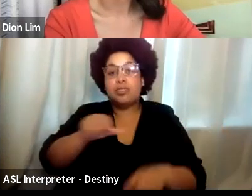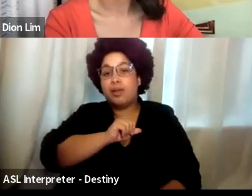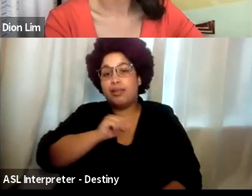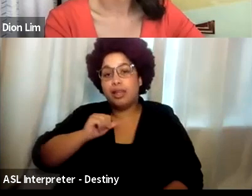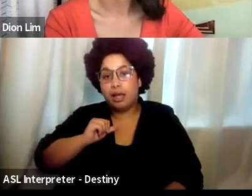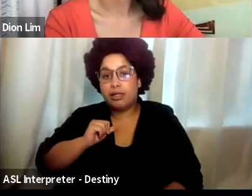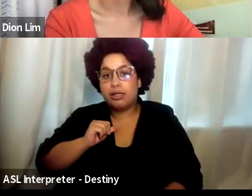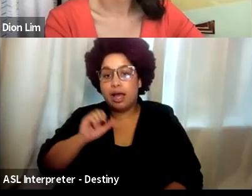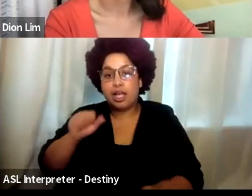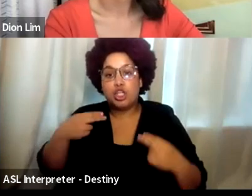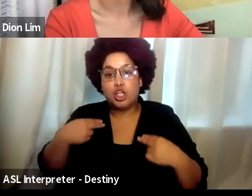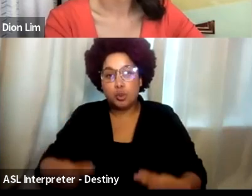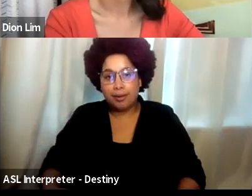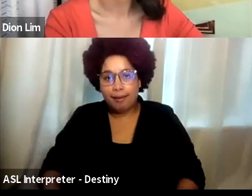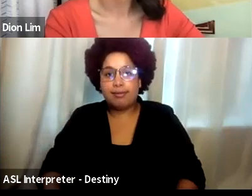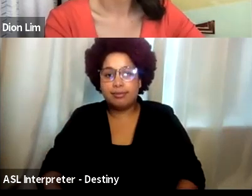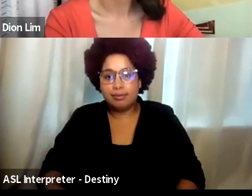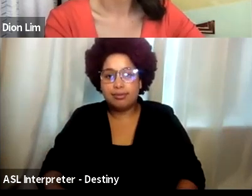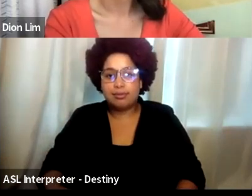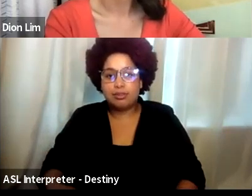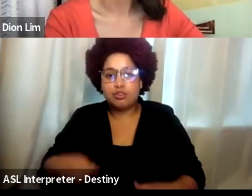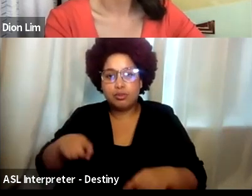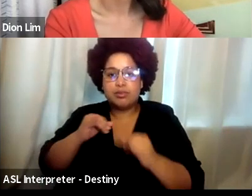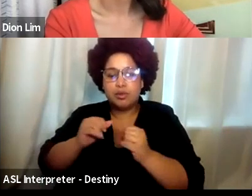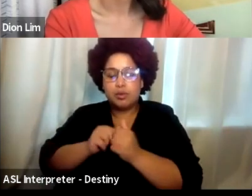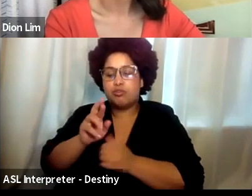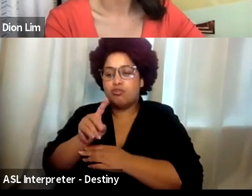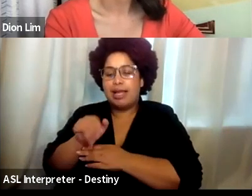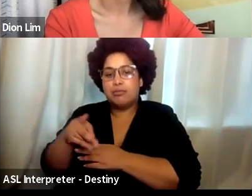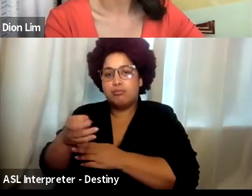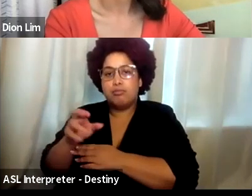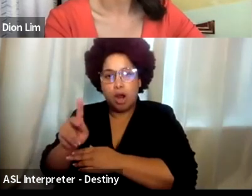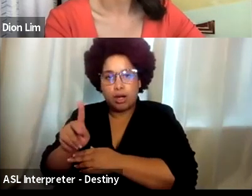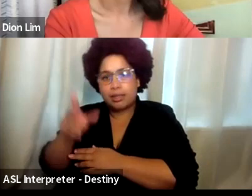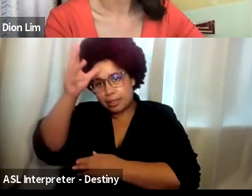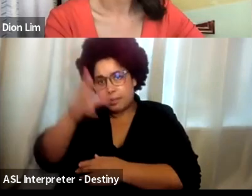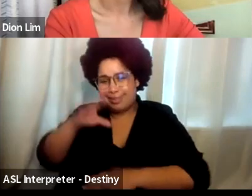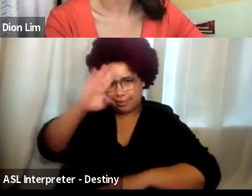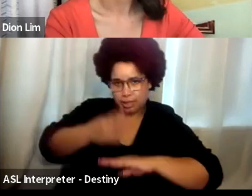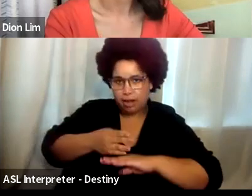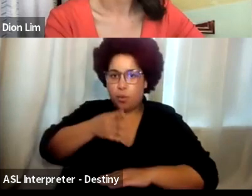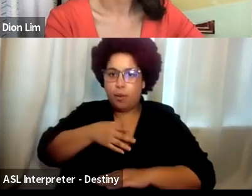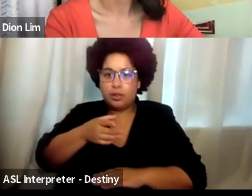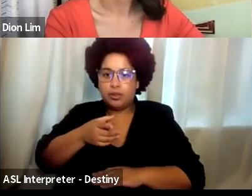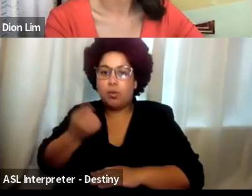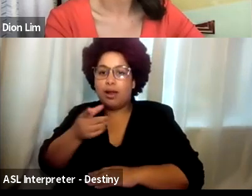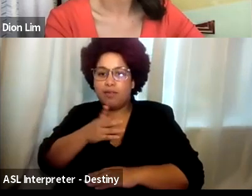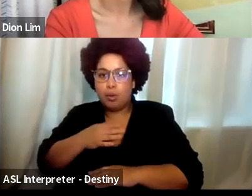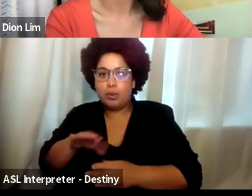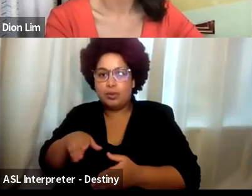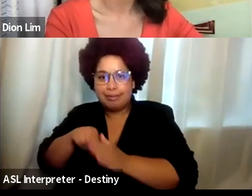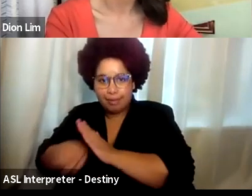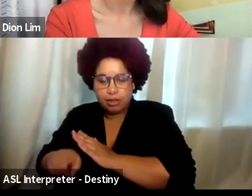was able to humanize in an interview with Randy Park, the son of the man, of the woman, who, one of the women who was killed